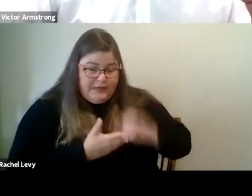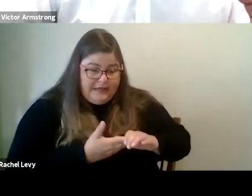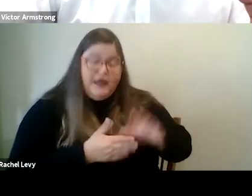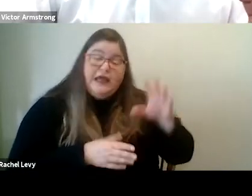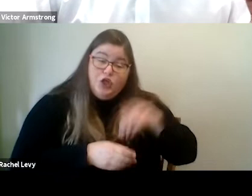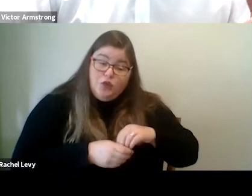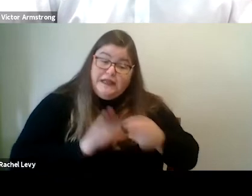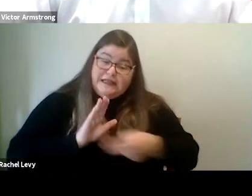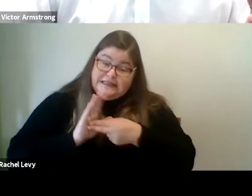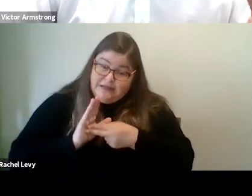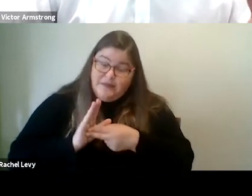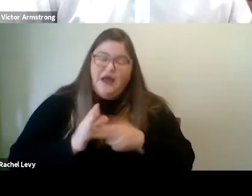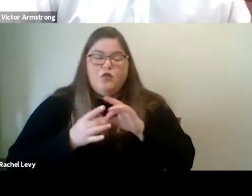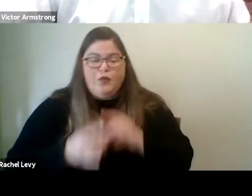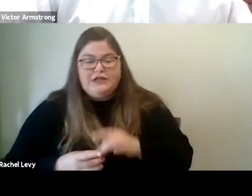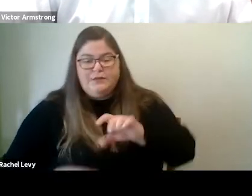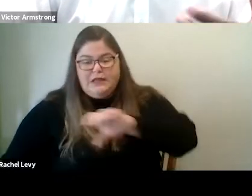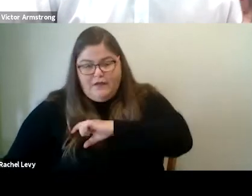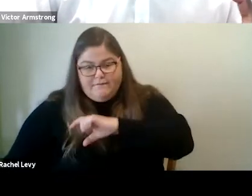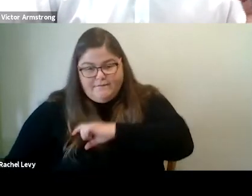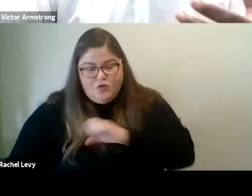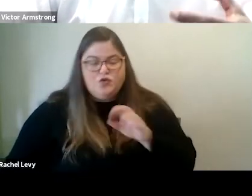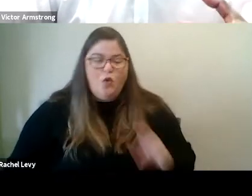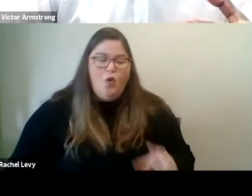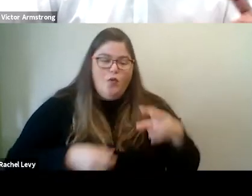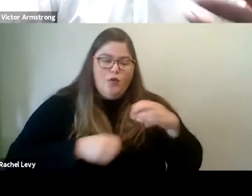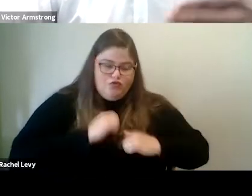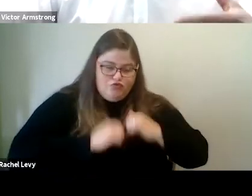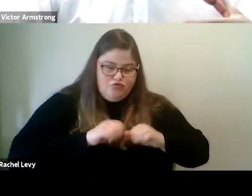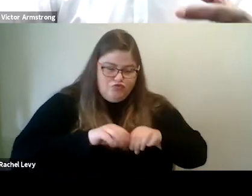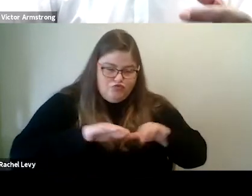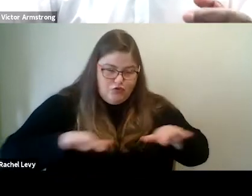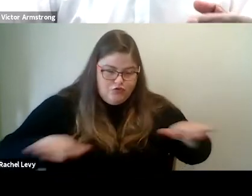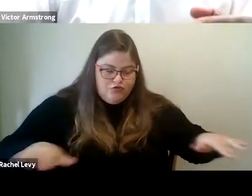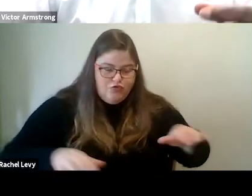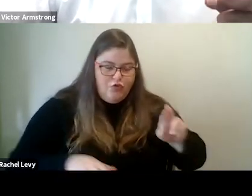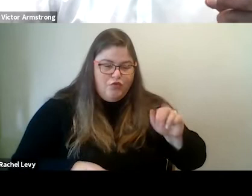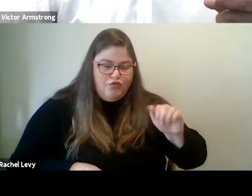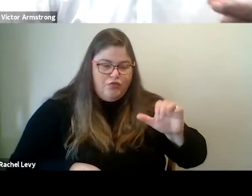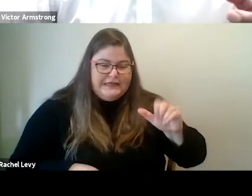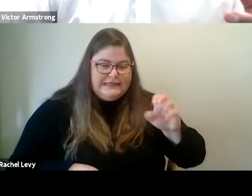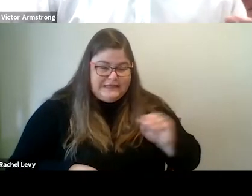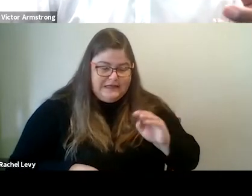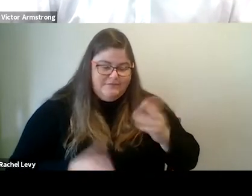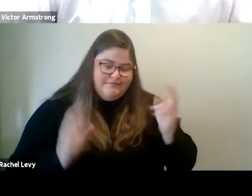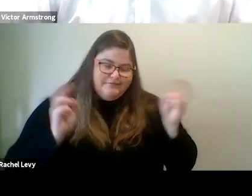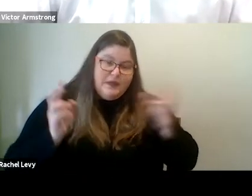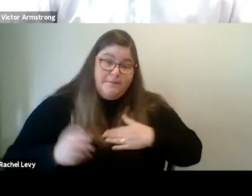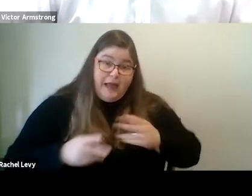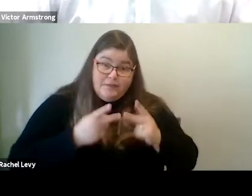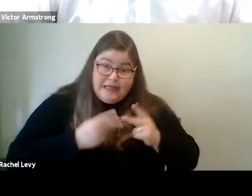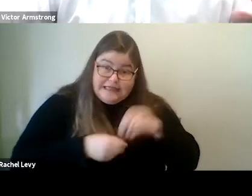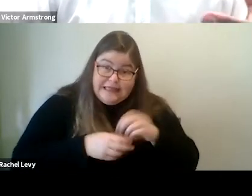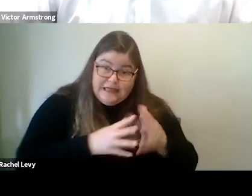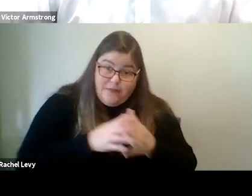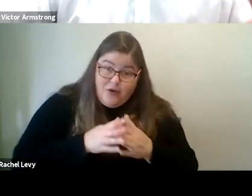with law enforcement, or the impact of structural racism on my life and my perception of my place in America, your intervention may in